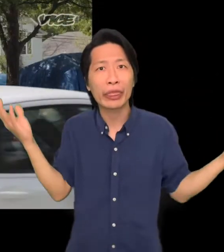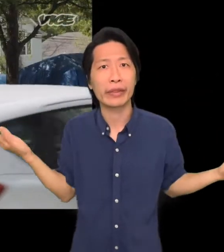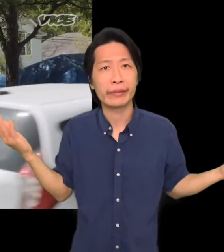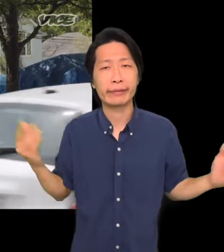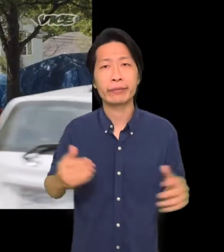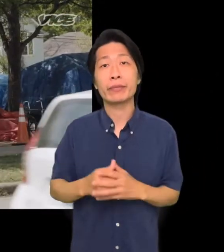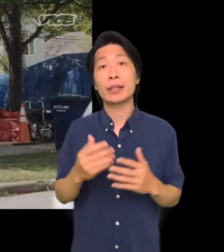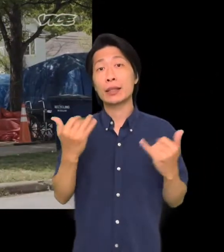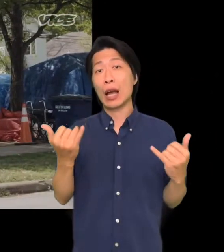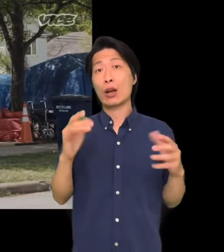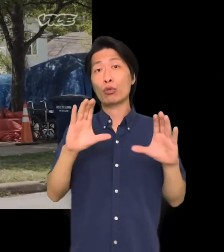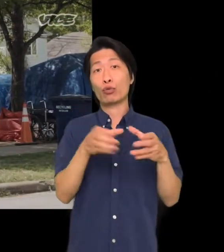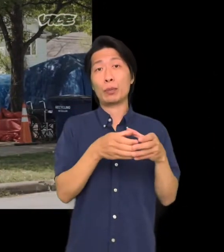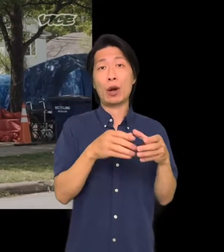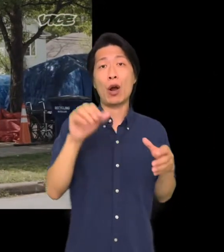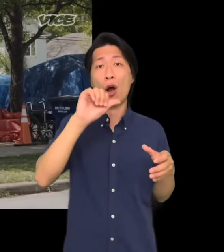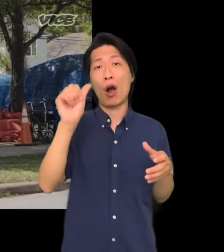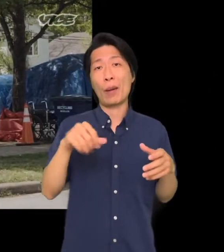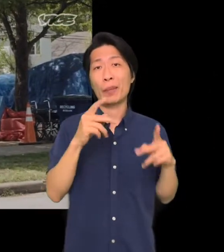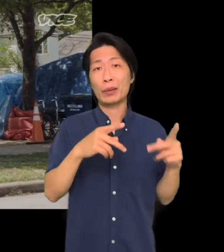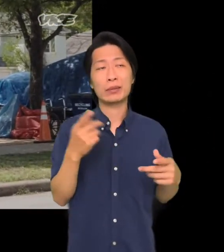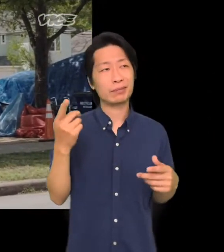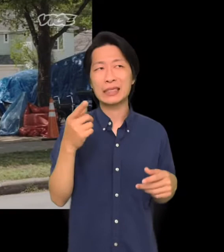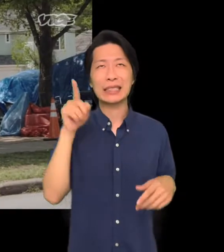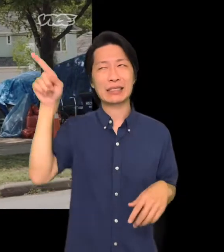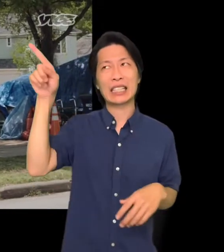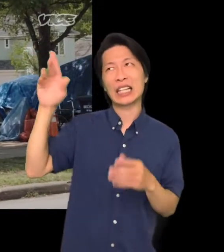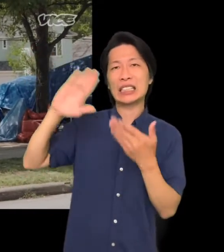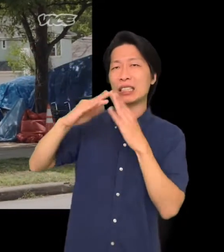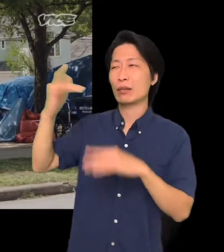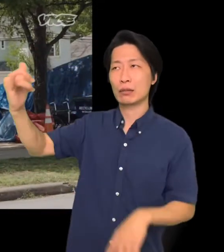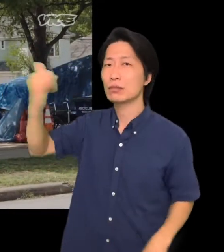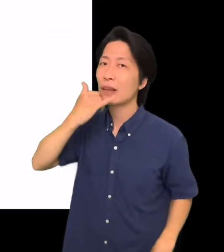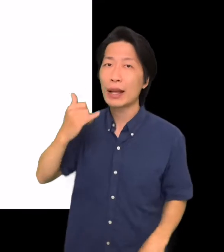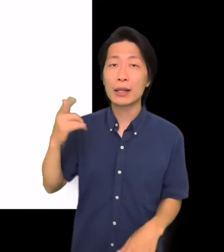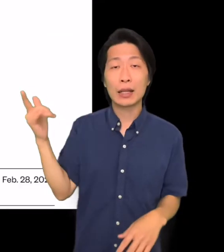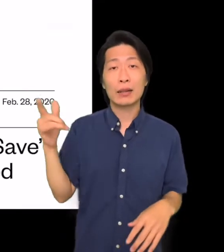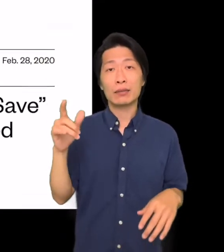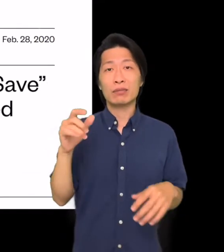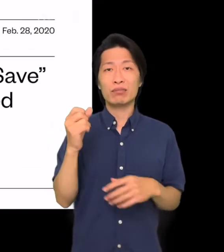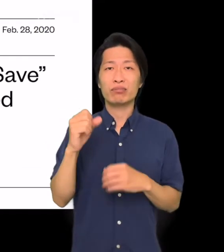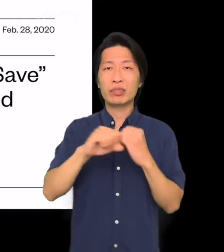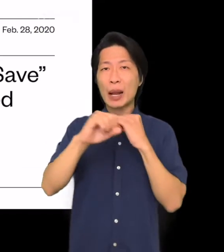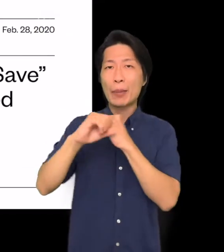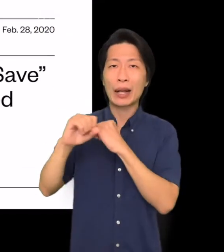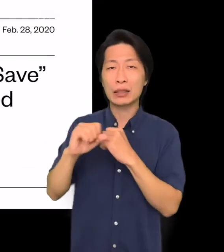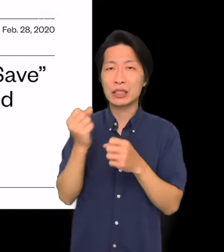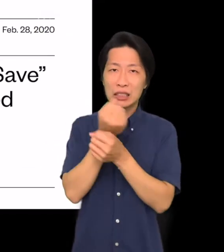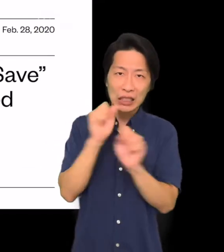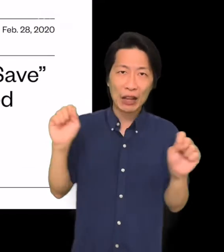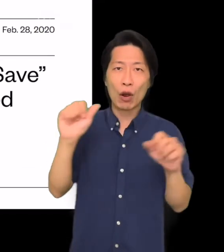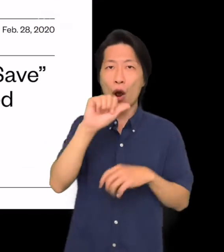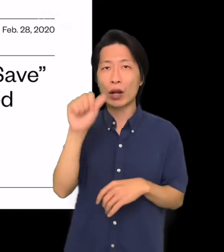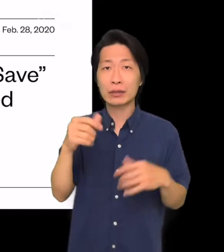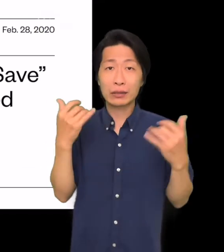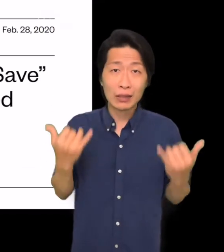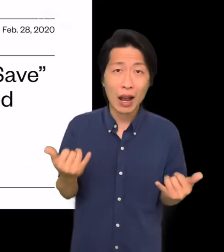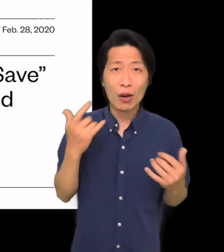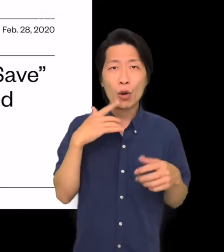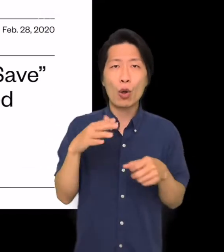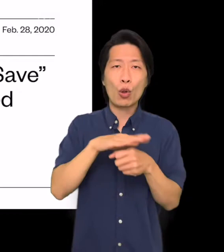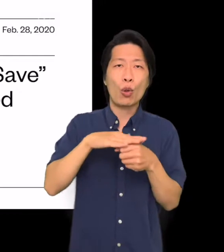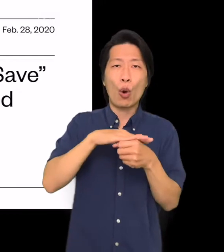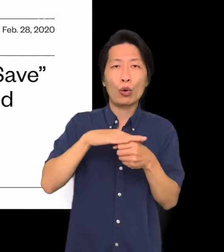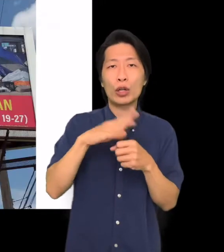plan. Now a group of Austinites says the city made a mistake. A campaign called Save Austin Now, started largely by